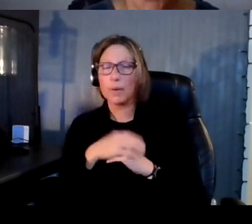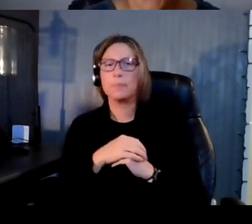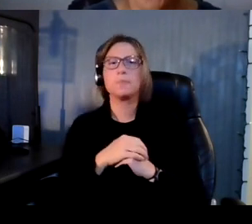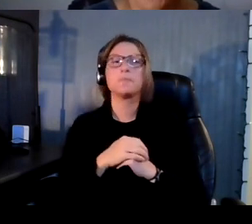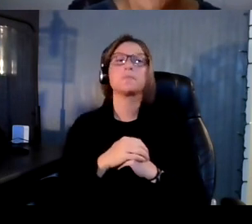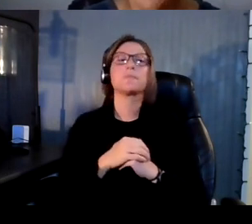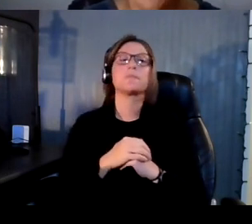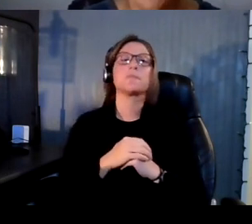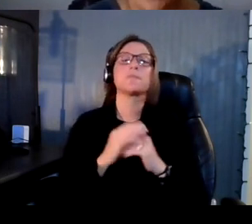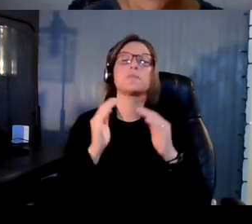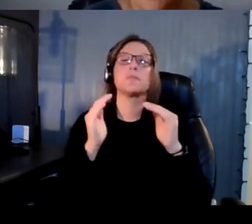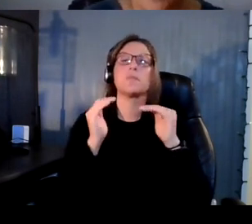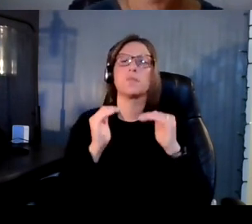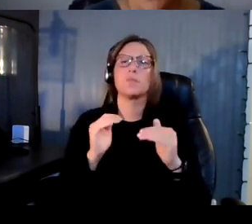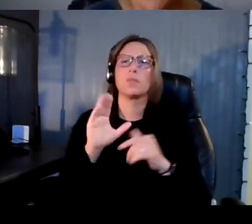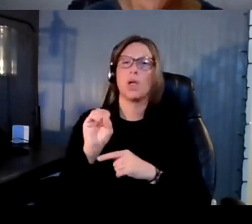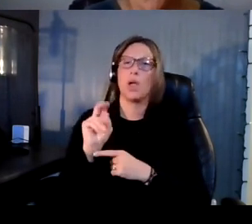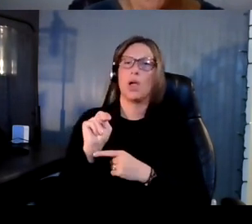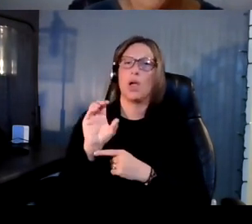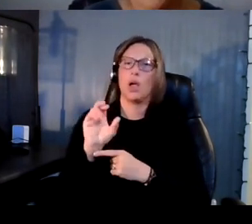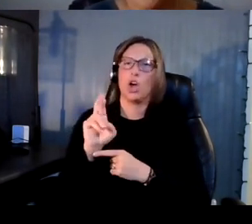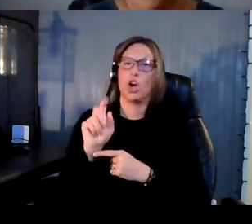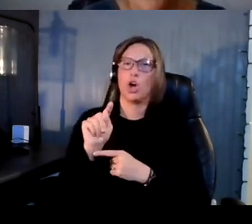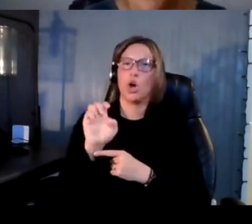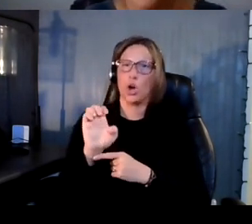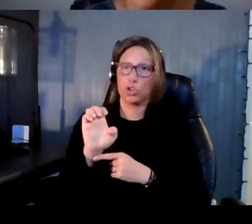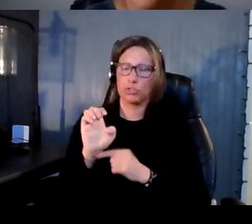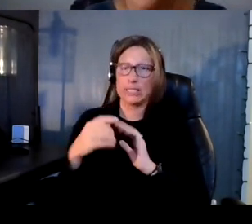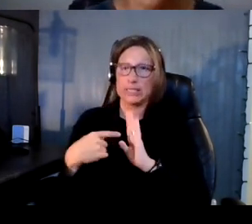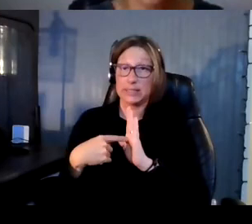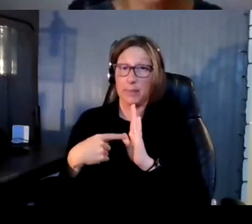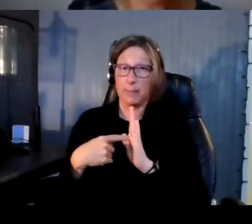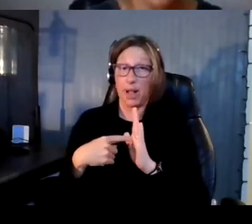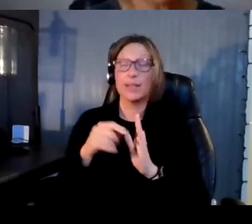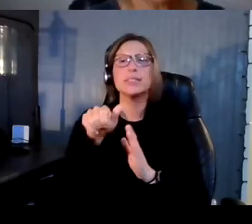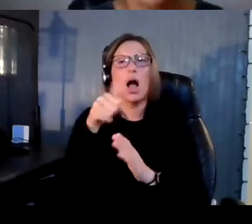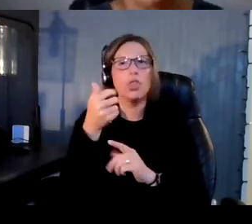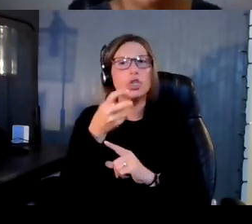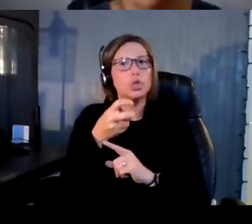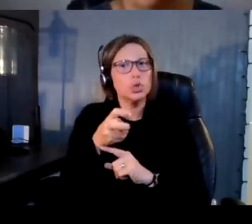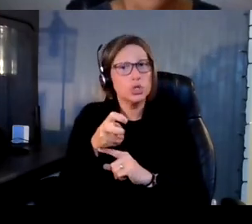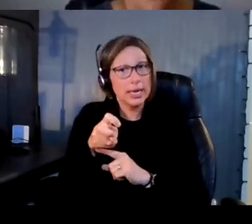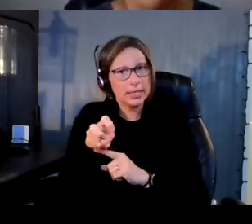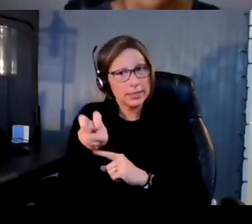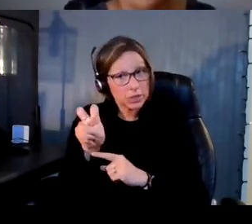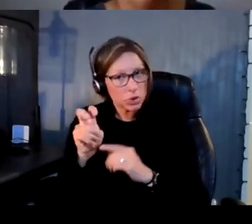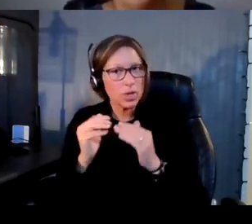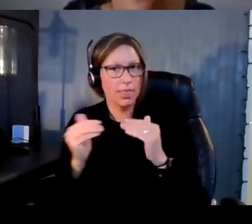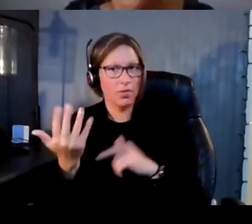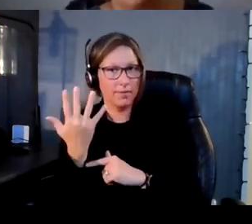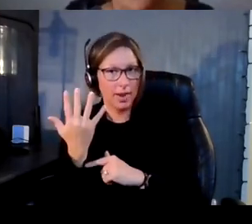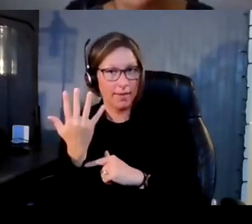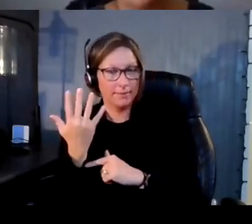into concrete symbolic, which is another transitional stage, and that's in level 5, and